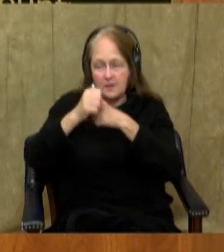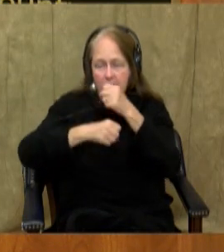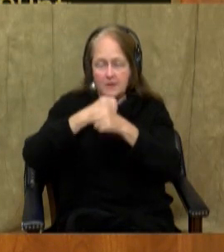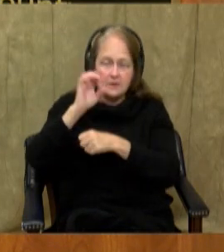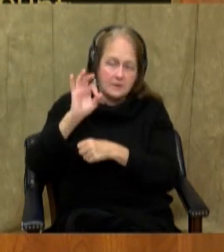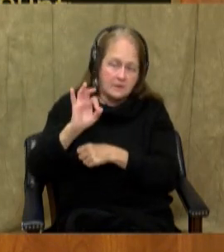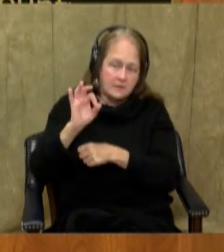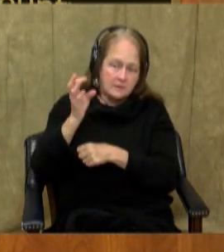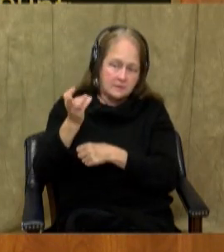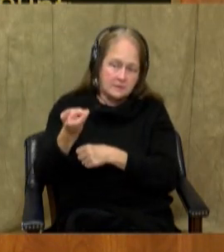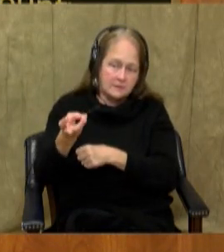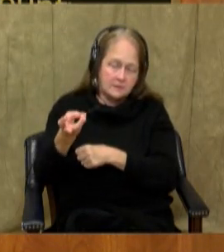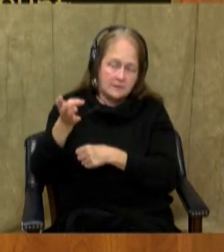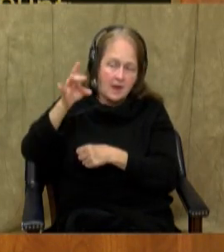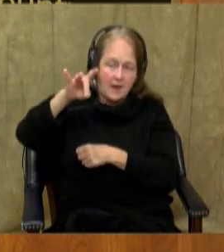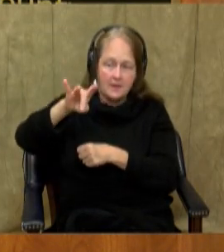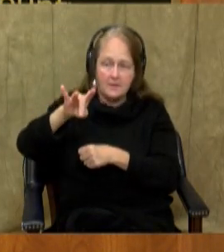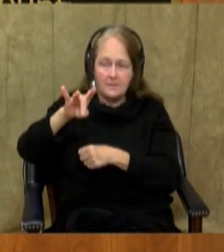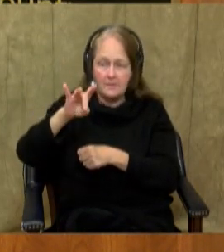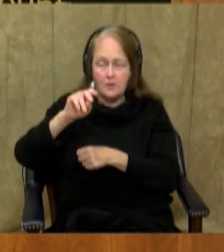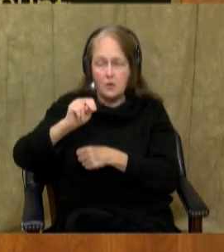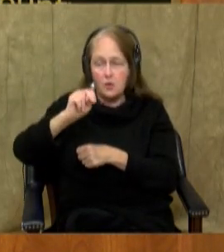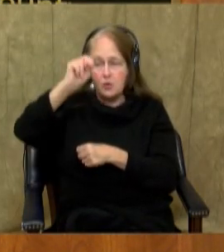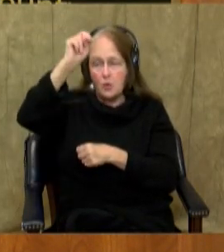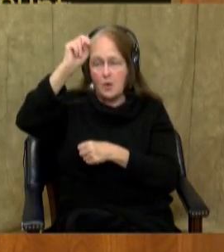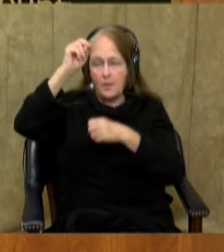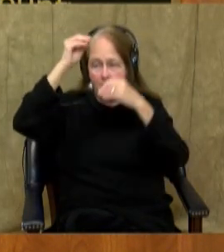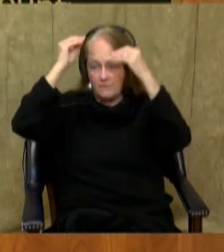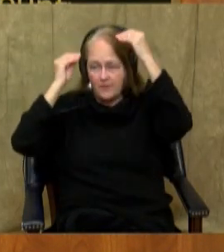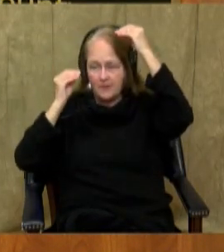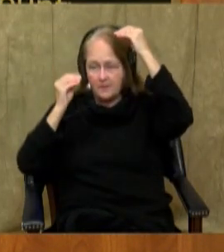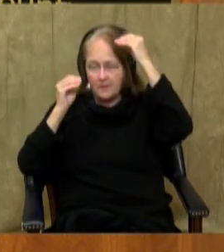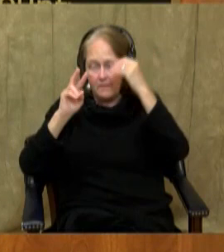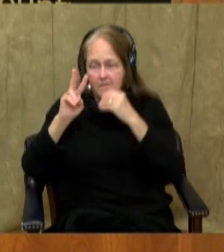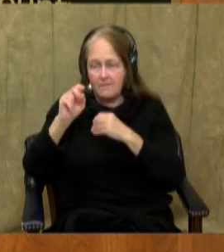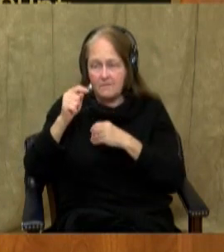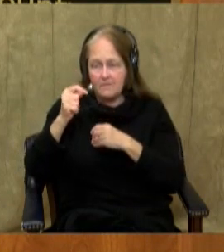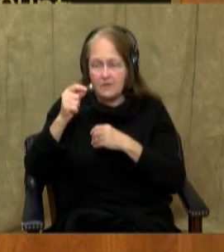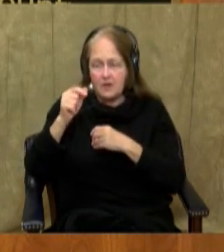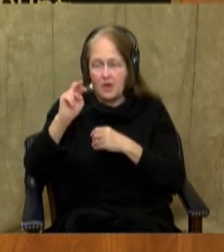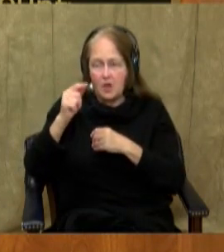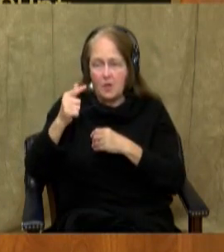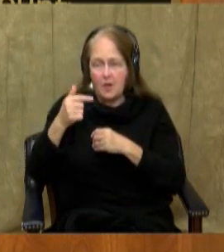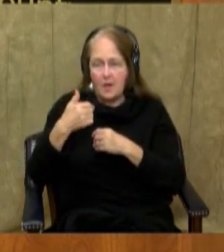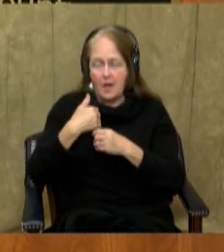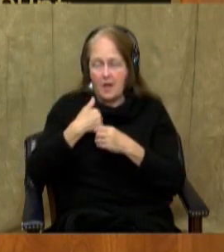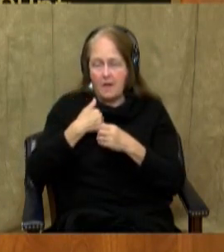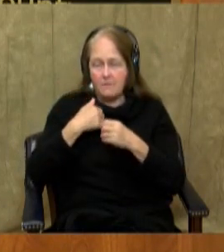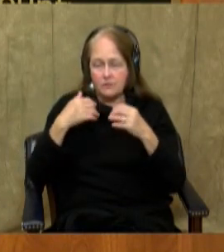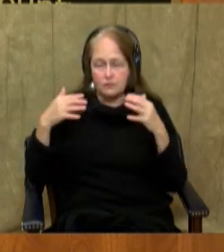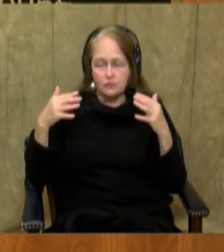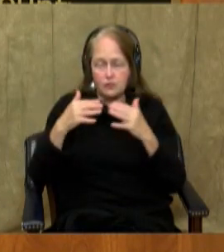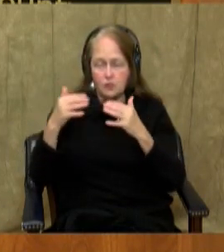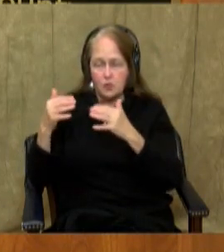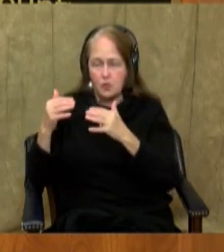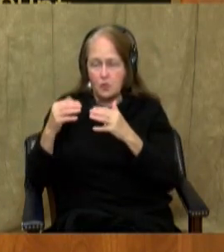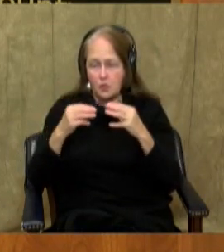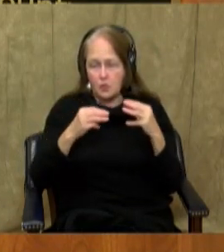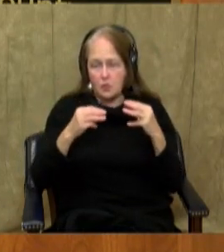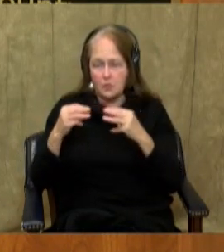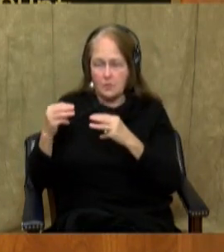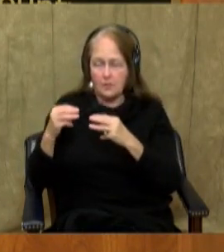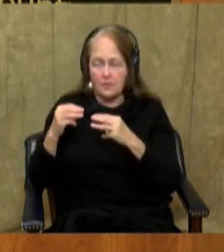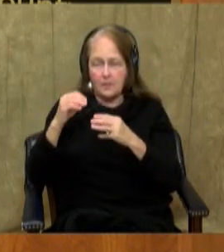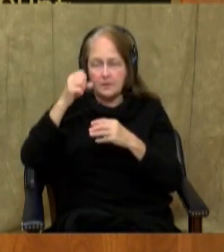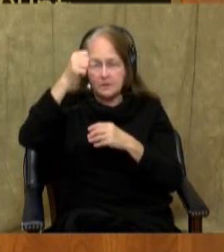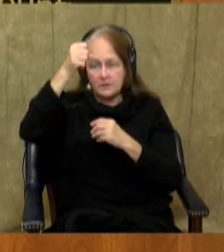of 1968, the North Vietnamese and the Viet Cong, they launched a series of attacks. And of course,